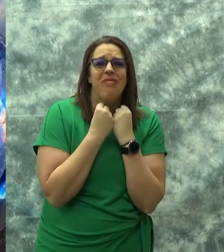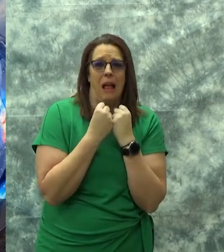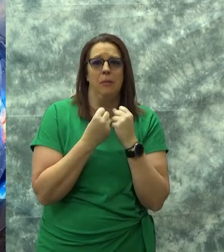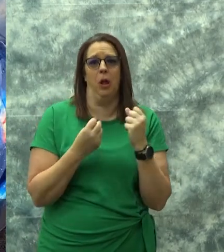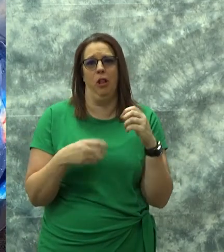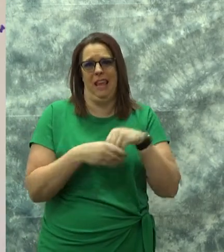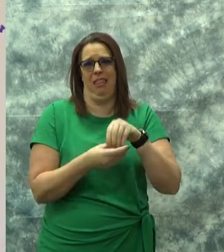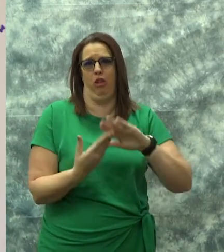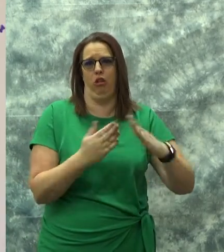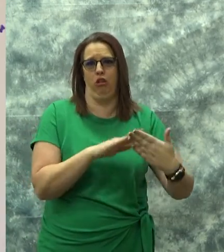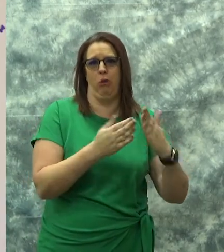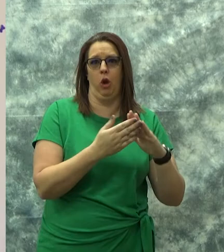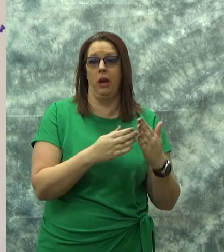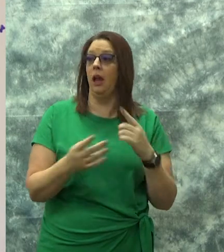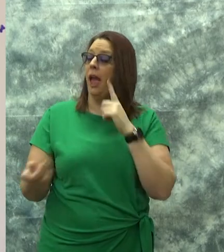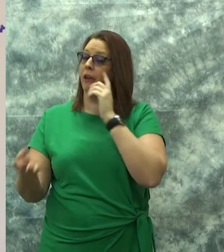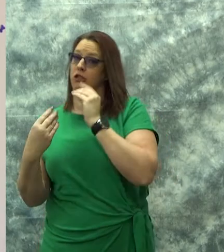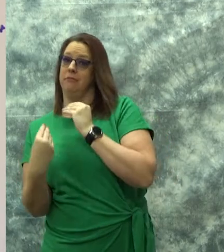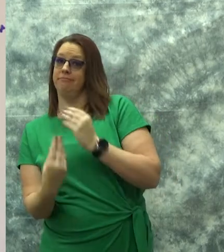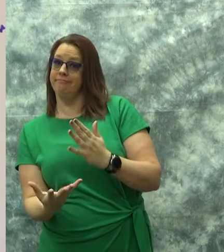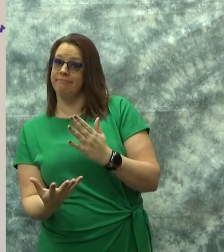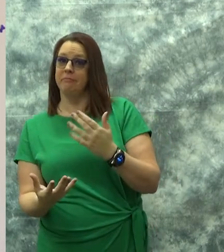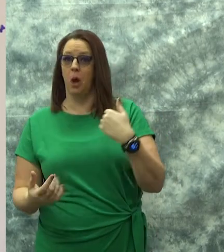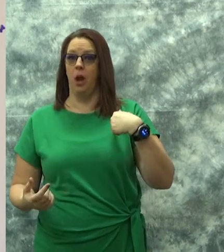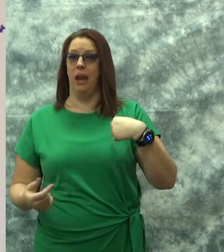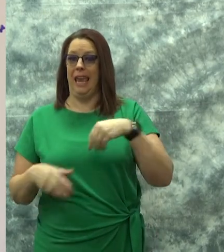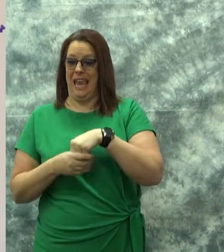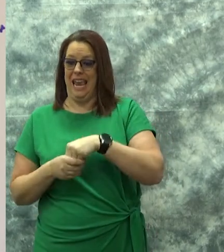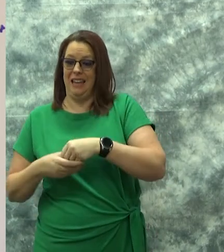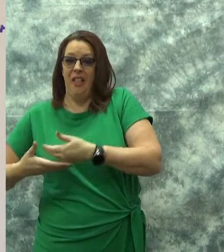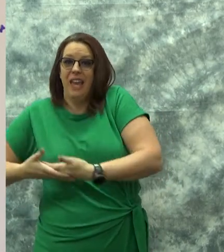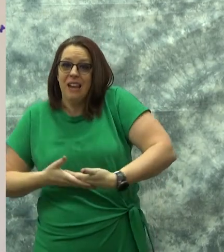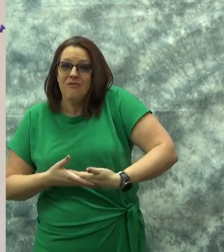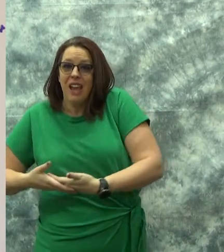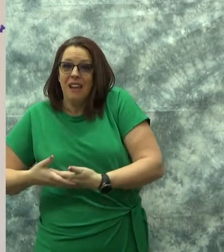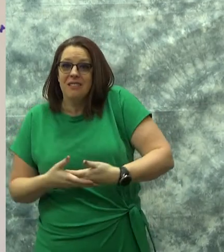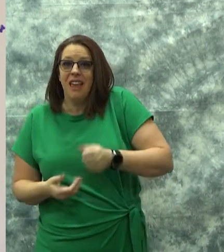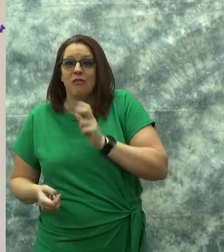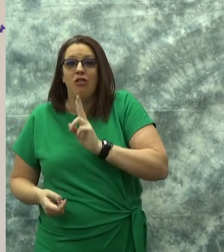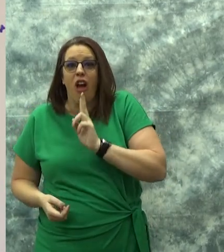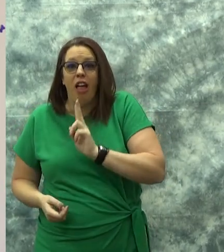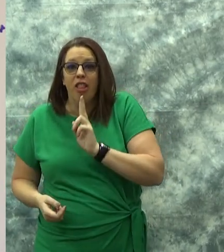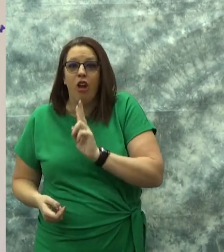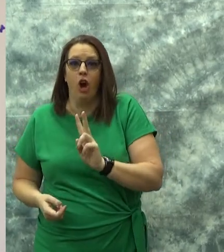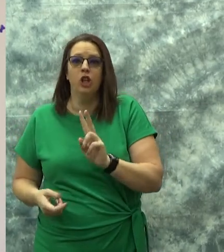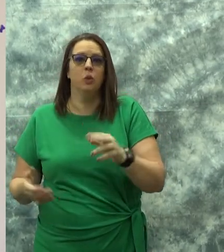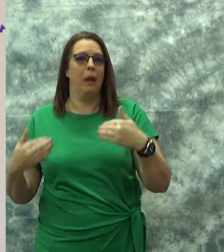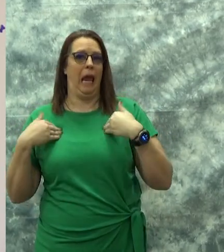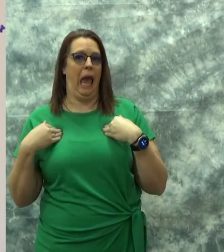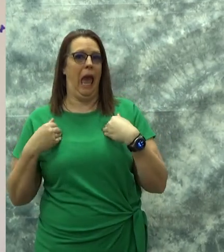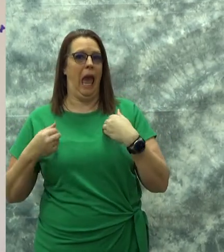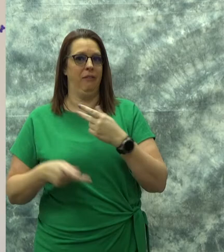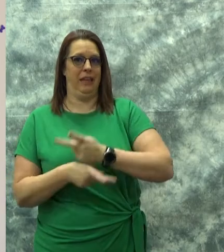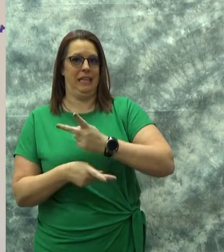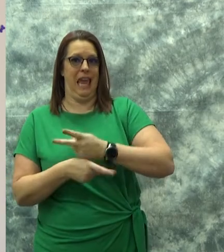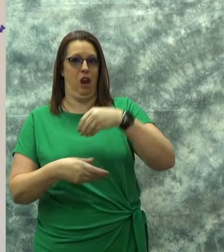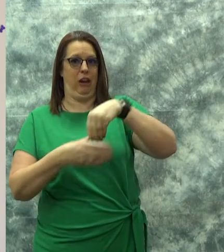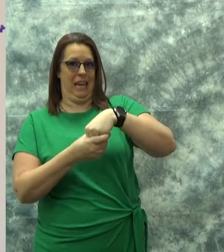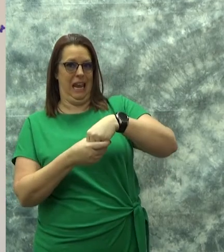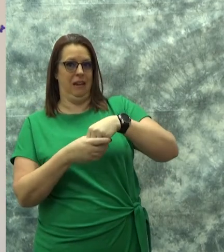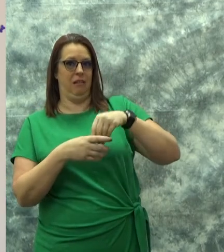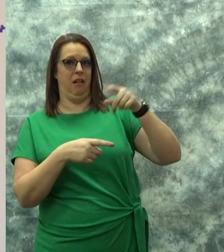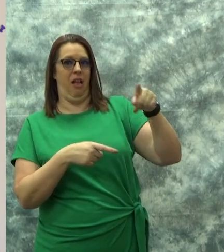our community. Just so you know, infants and toddlers, we have care for them in the sanctuary during the 8 and 10 a.m.